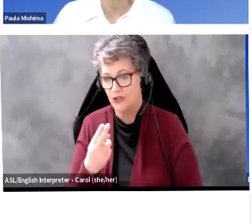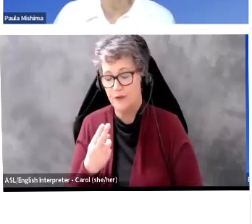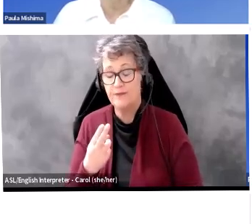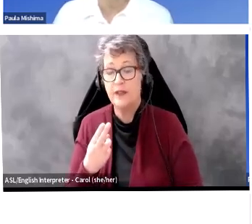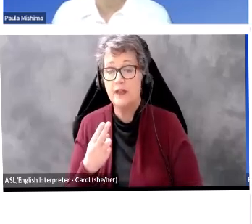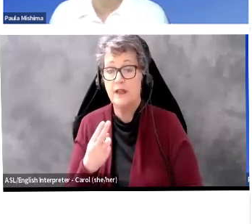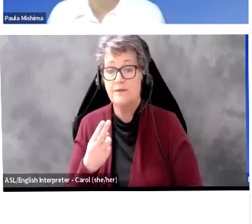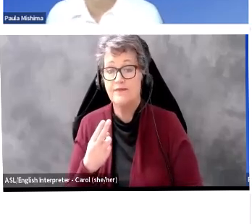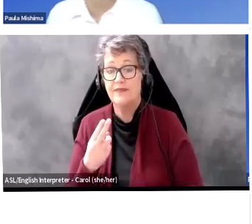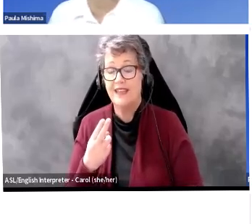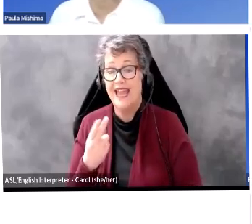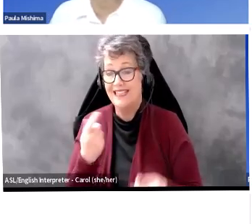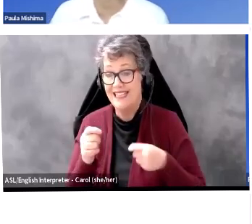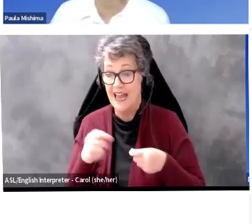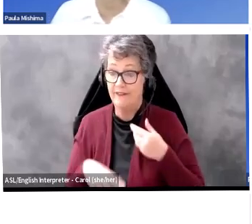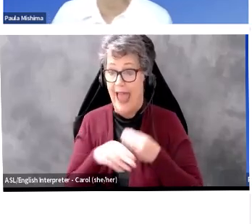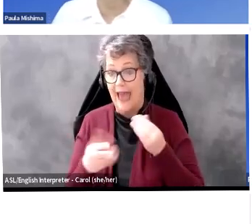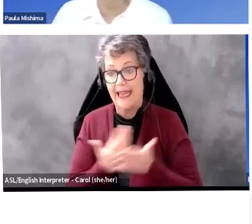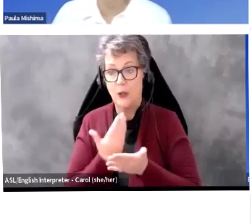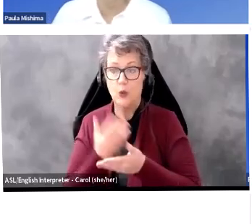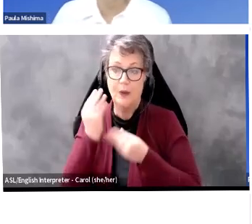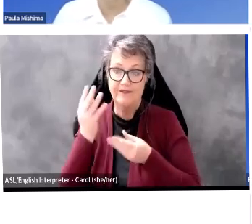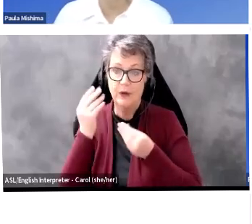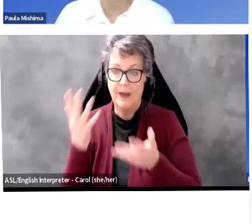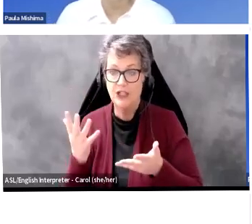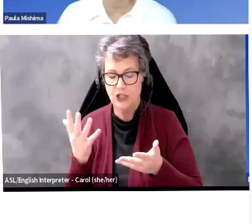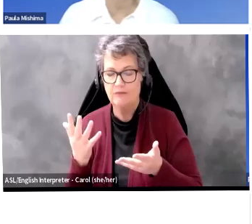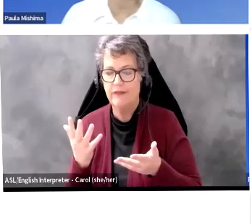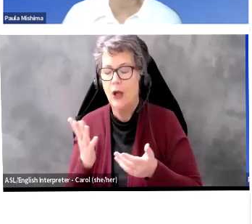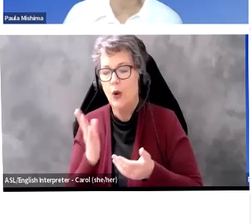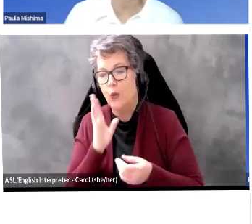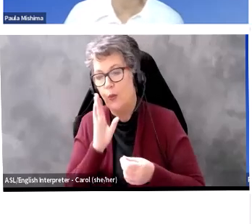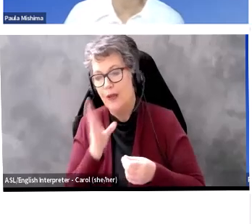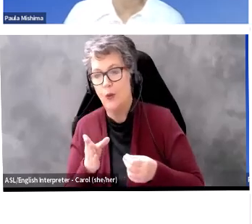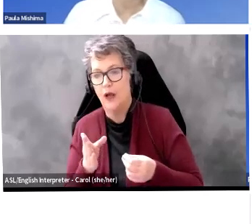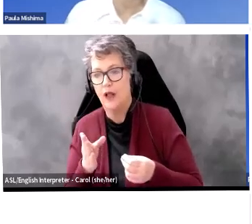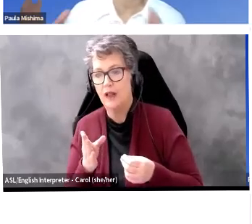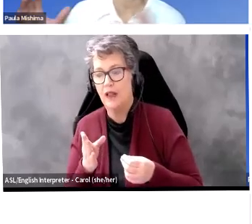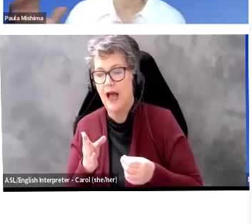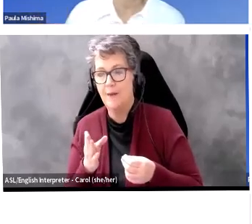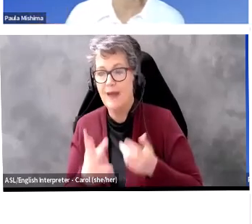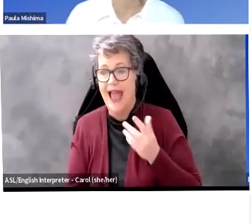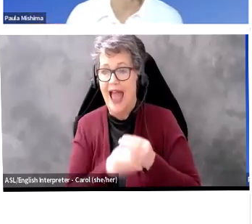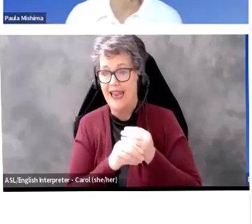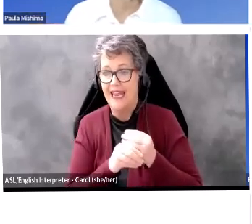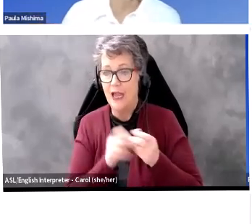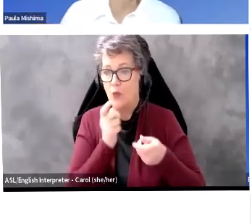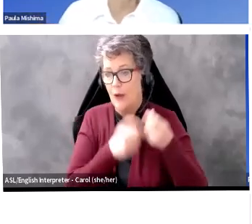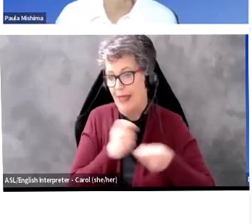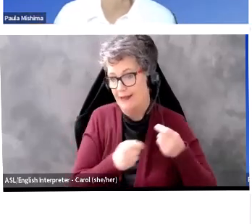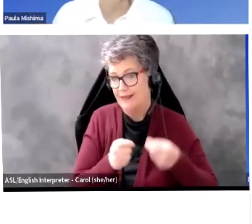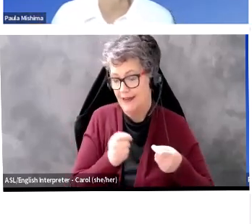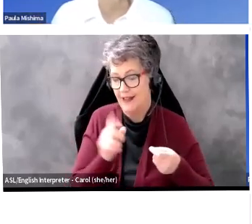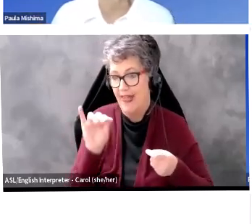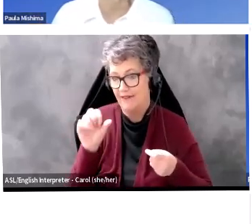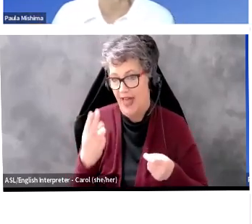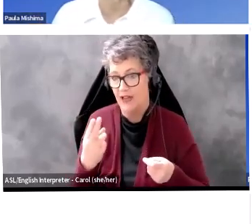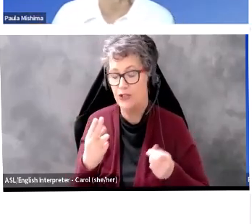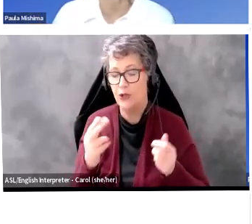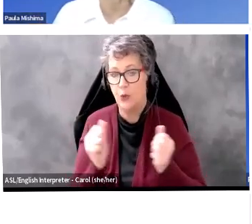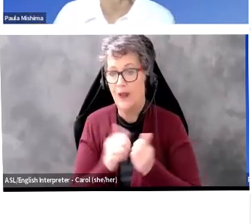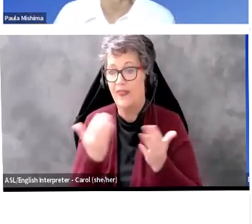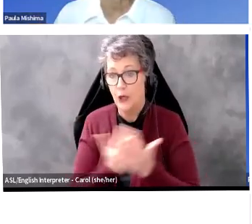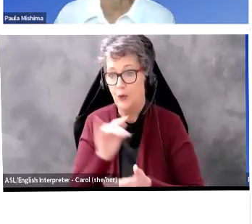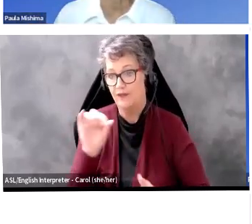rather than just adding new information, we're going to basically be replacing that flash with a